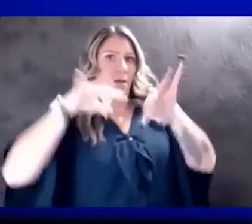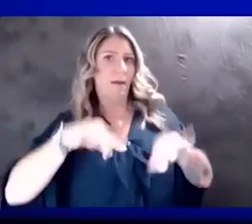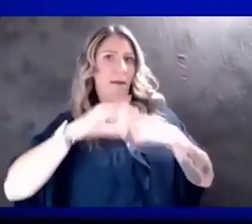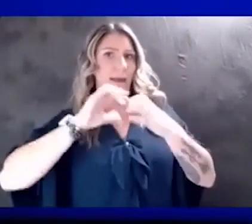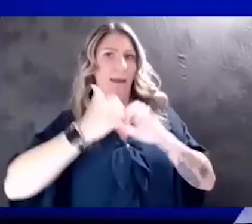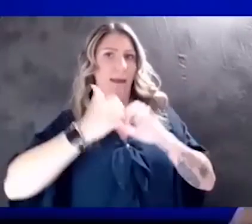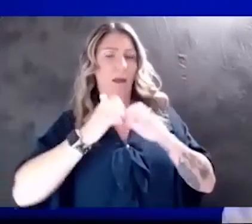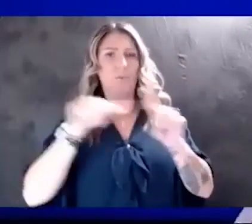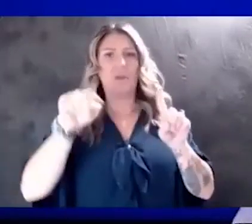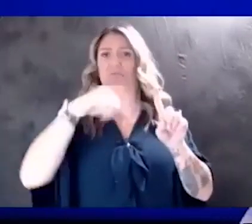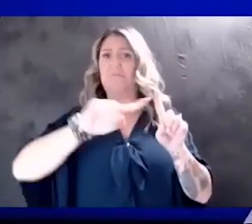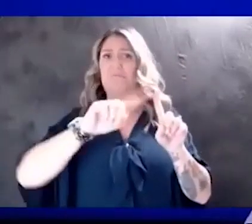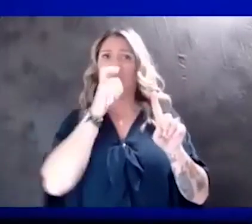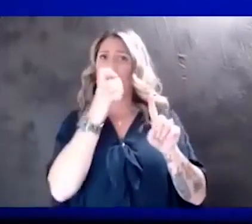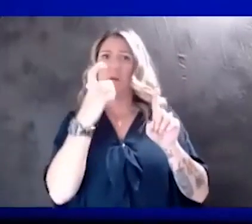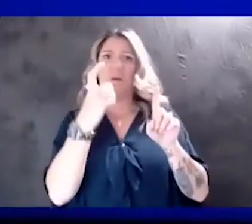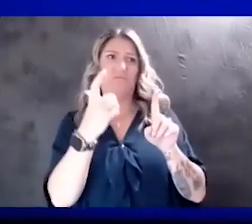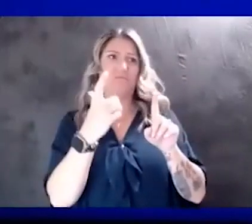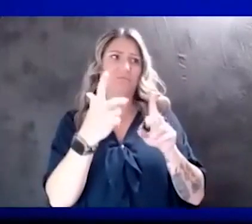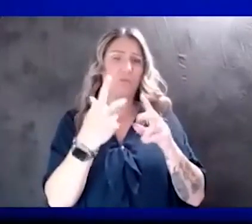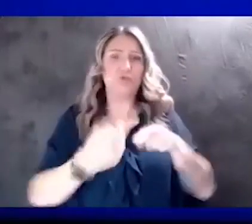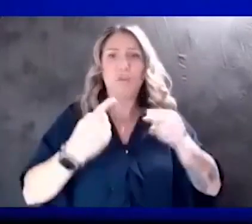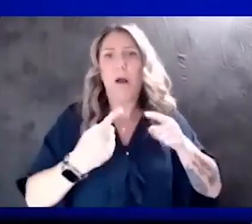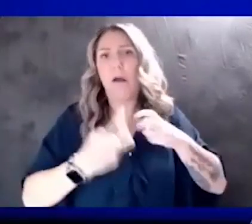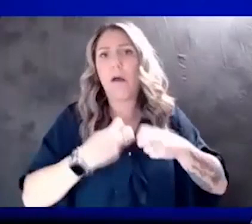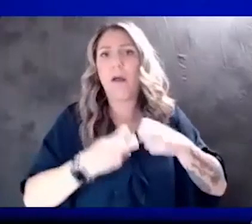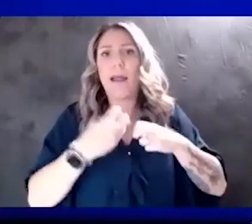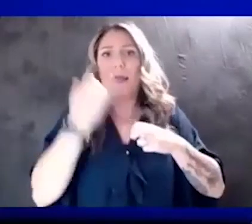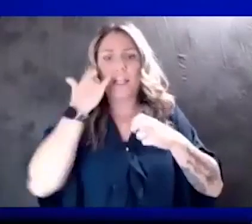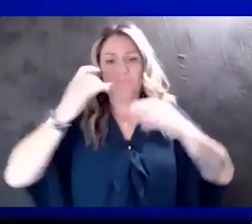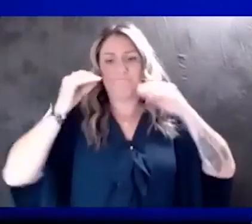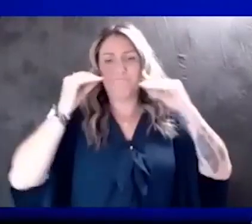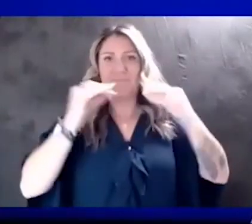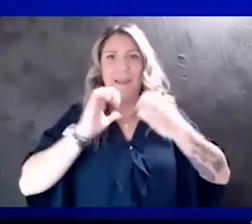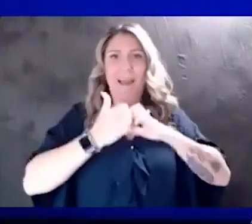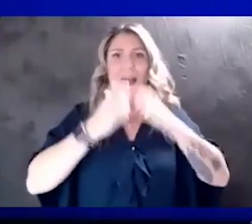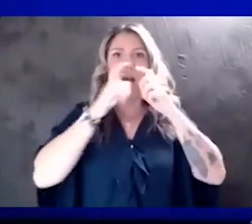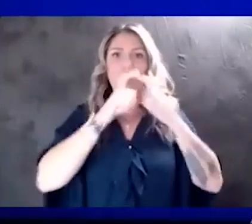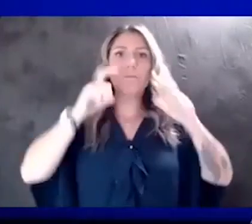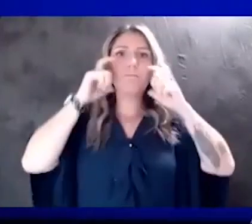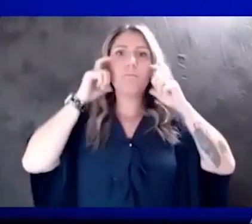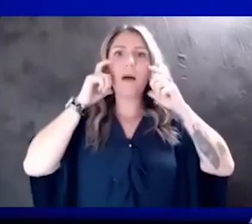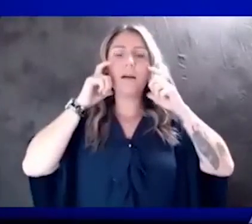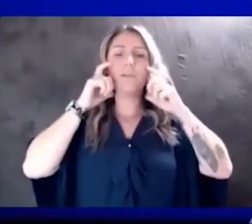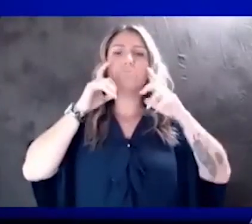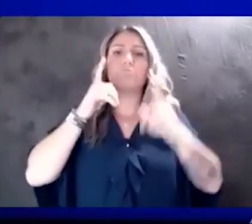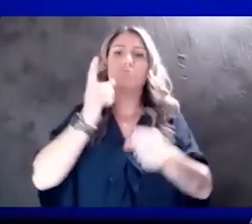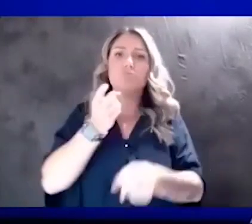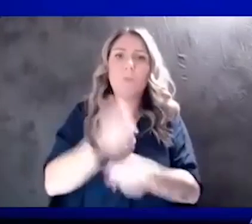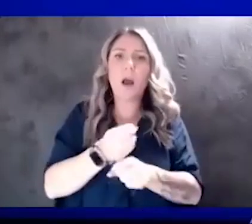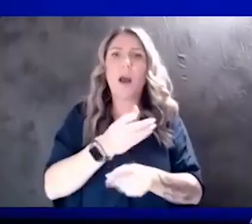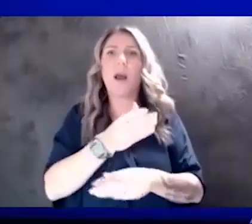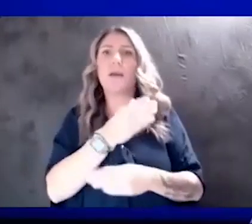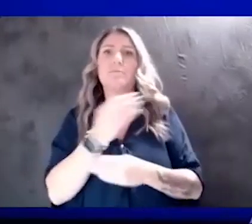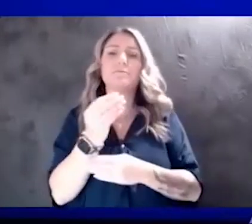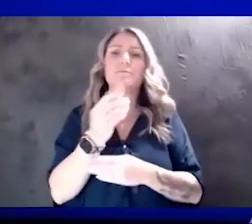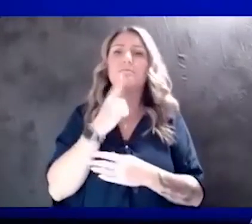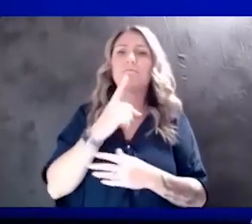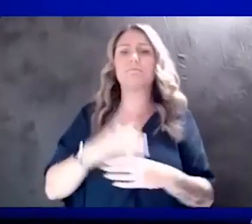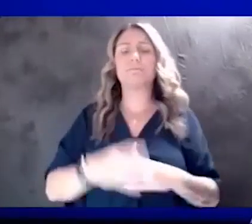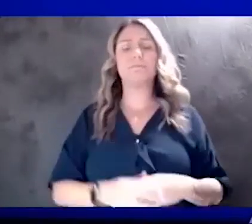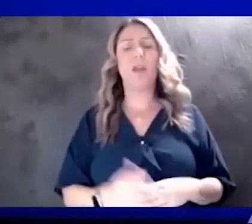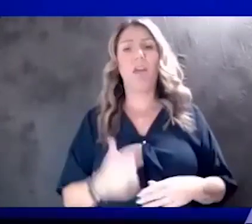doing it if they're prompted how to do it correctly. So, I think buy-in is really important, and I think